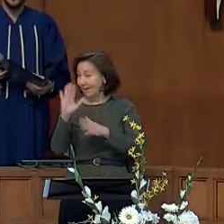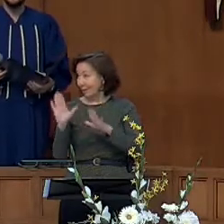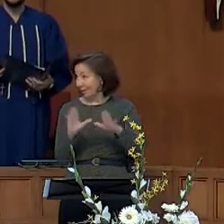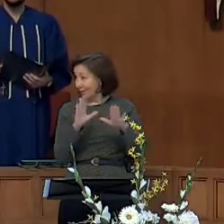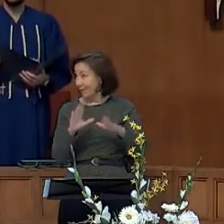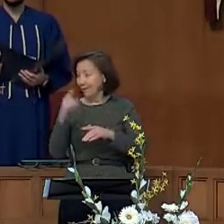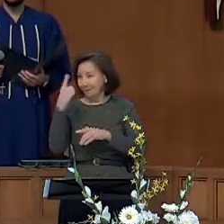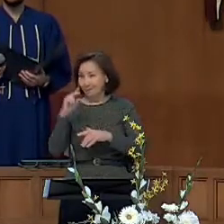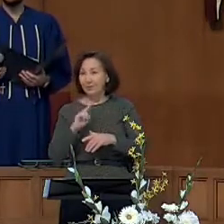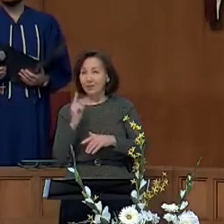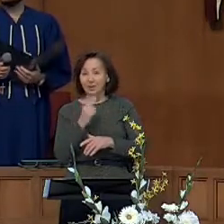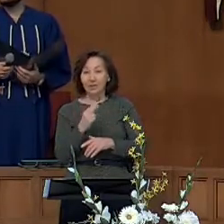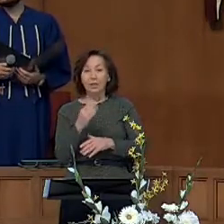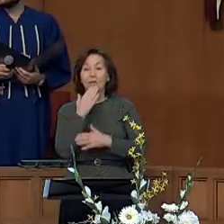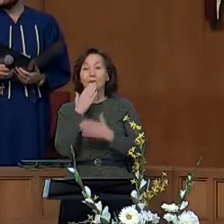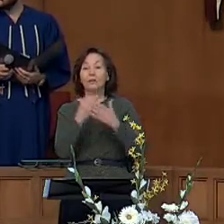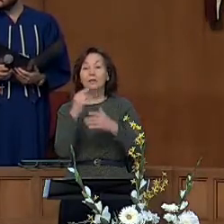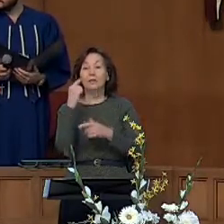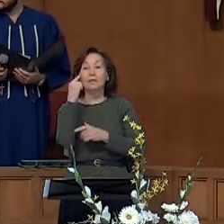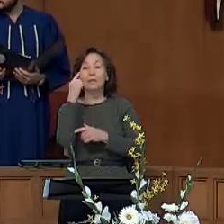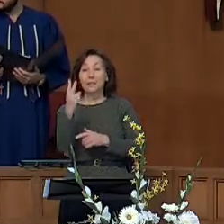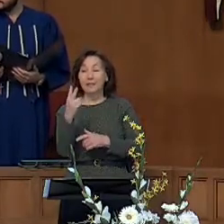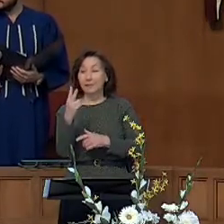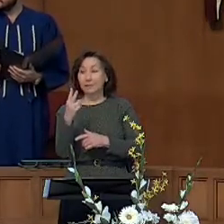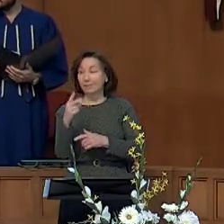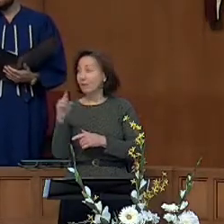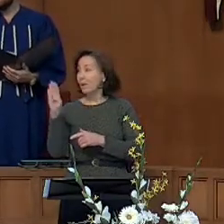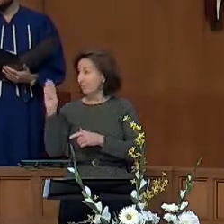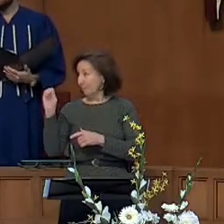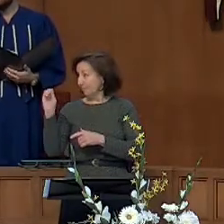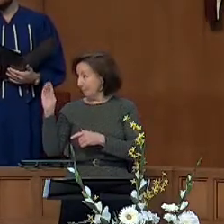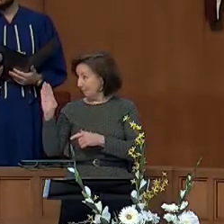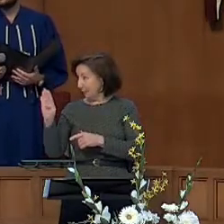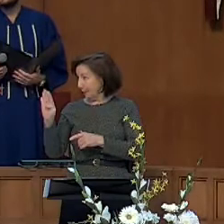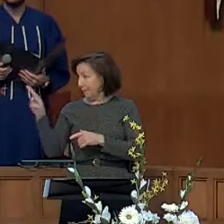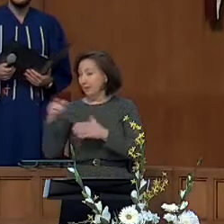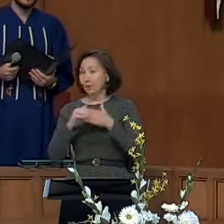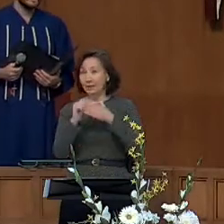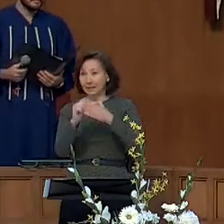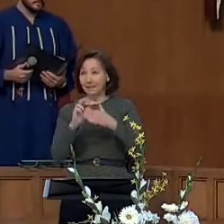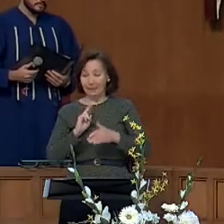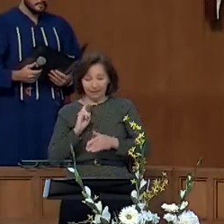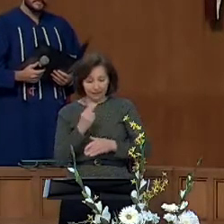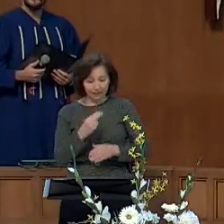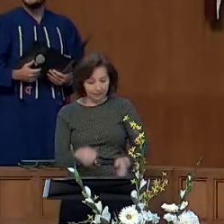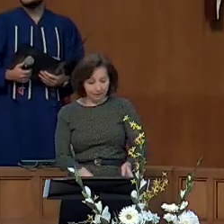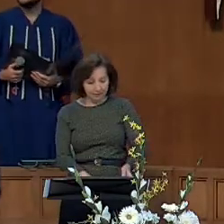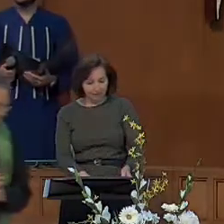to see your smiling faces on today. Bob Judge, our lay leader, will lead us in our call to worship. Bob?